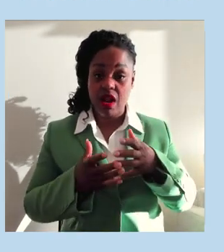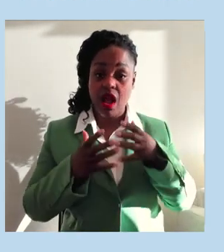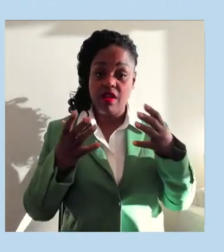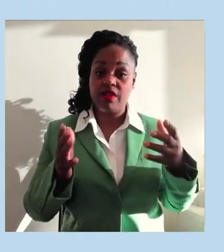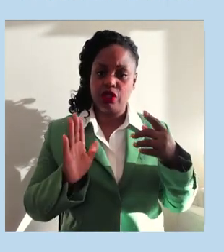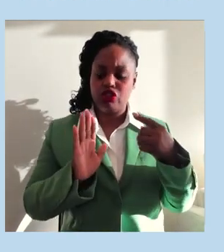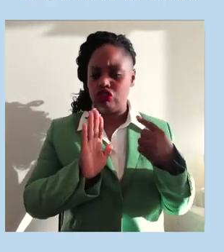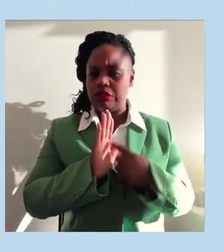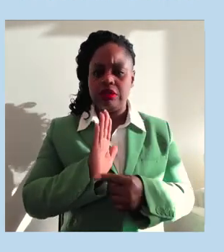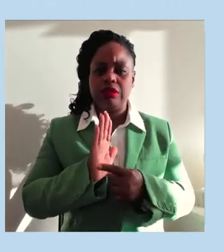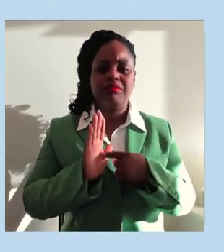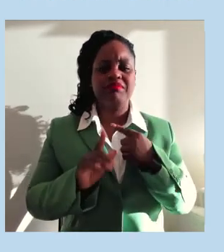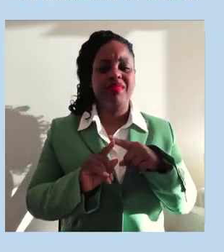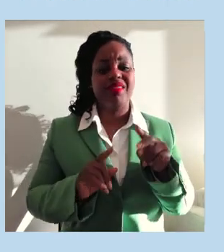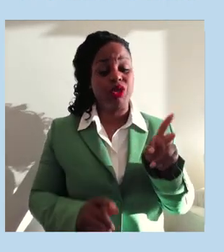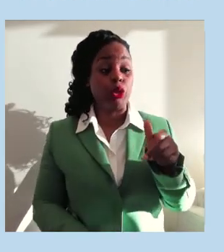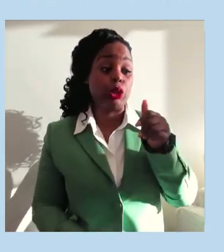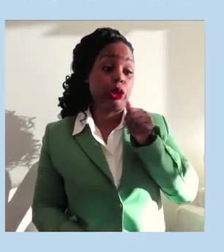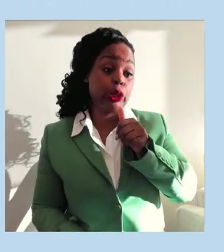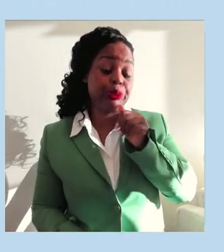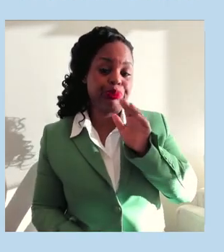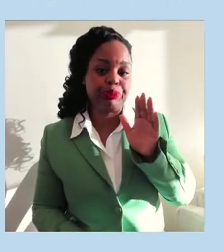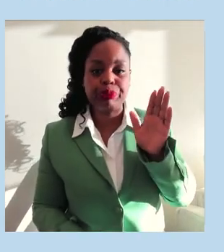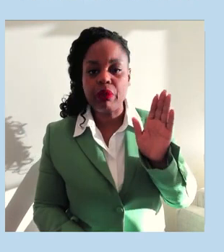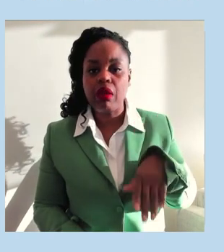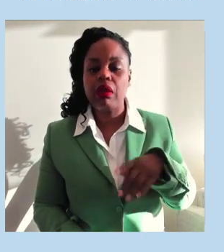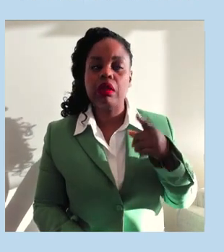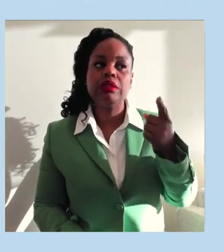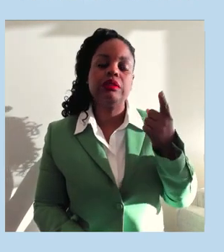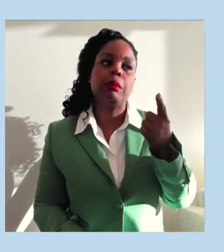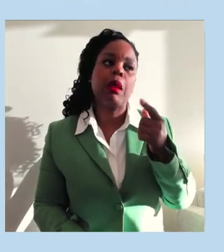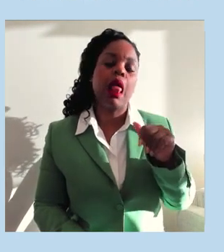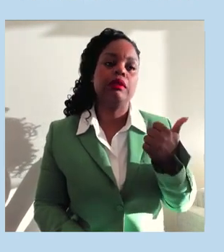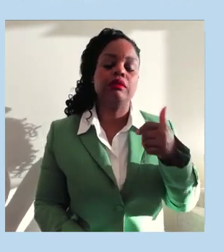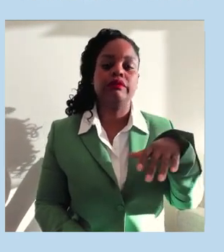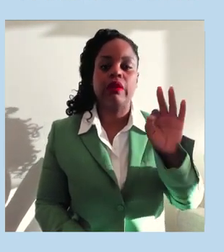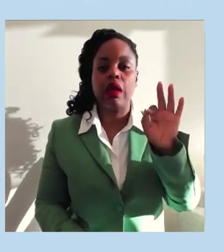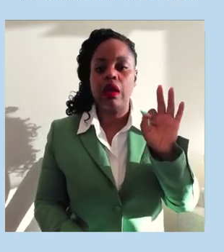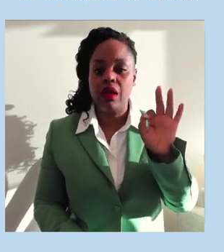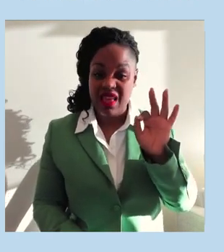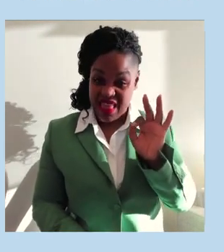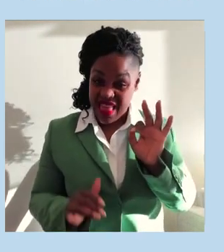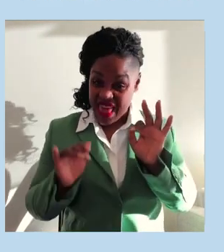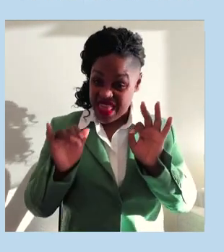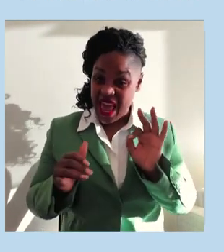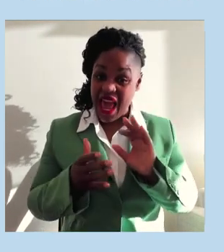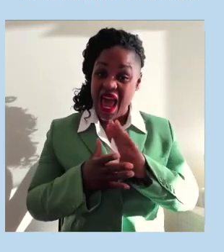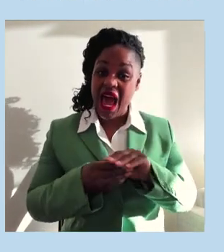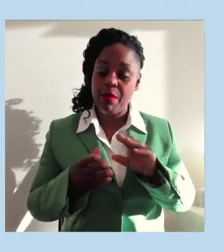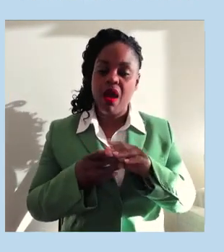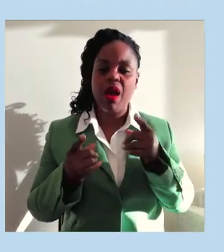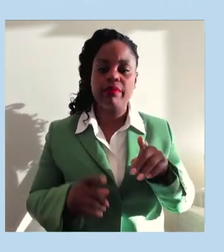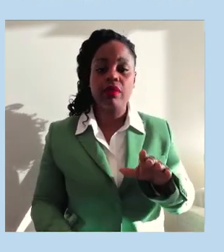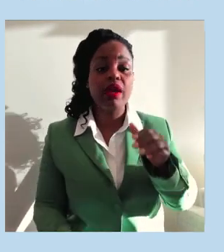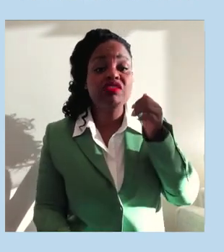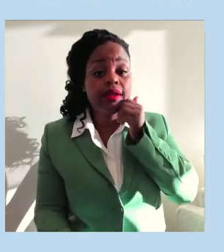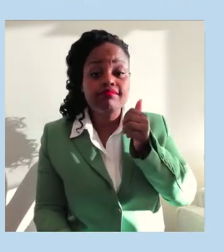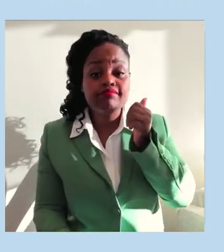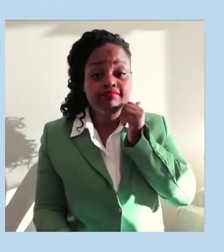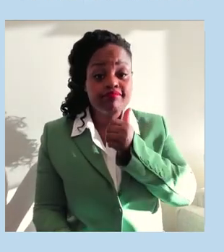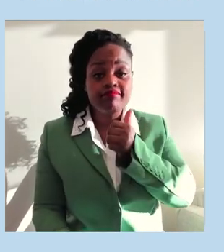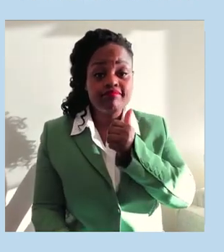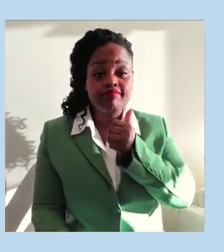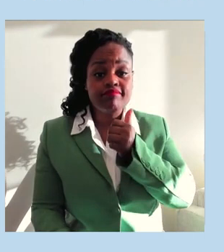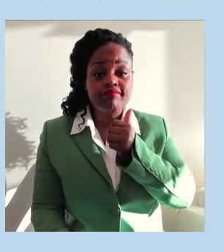try something else. This is an example of what I hear on a daily basis. And this can result of females losing interest in STEM